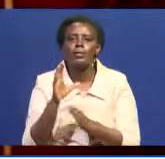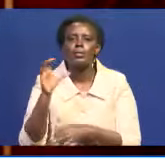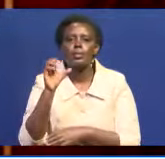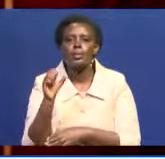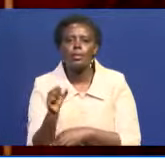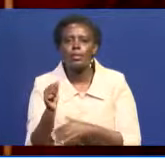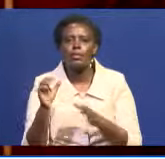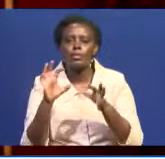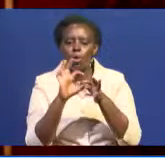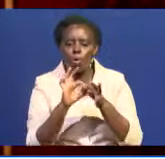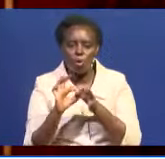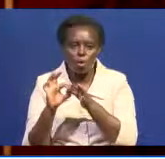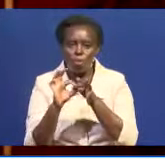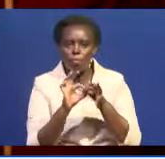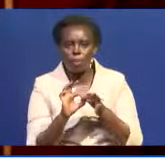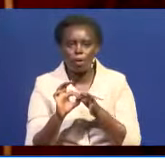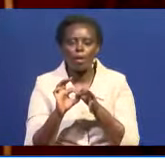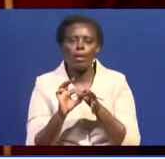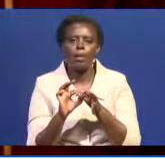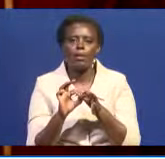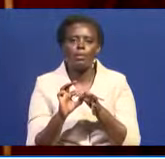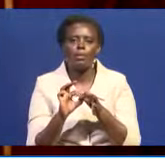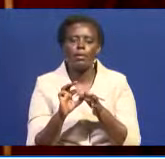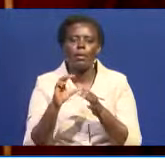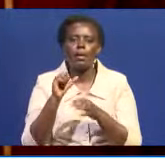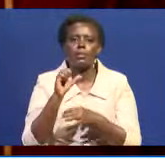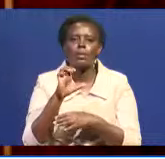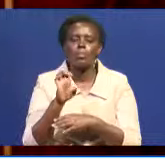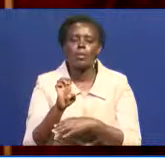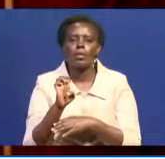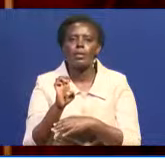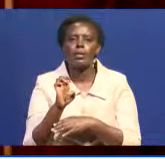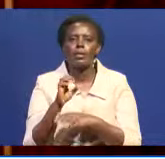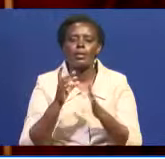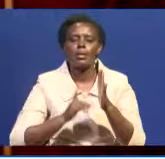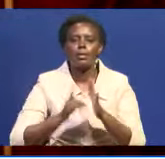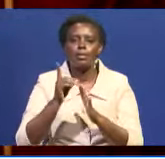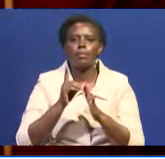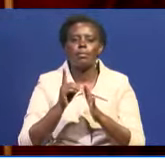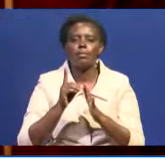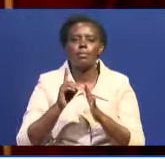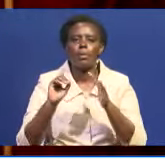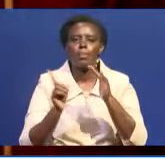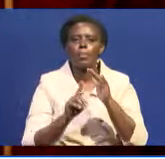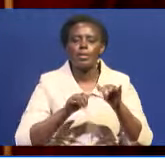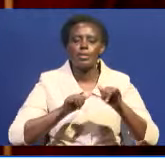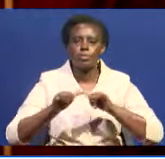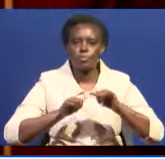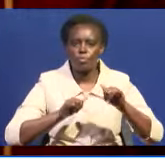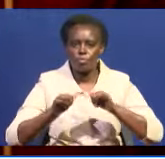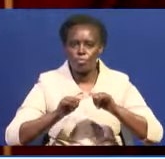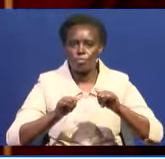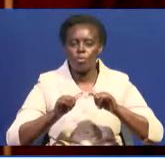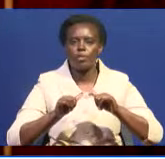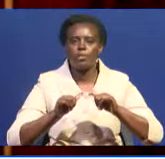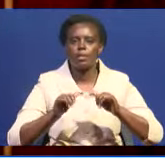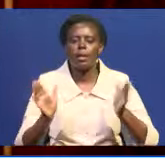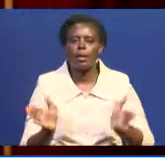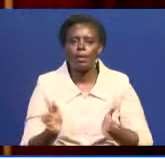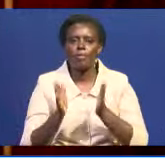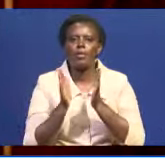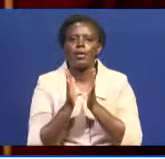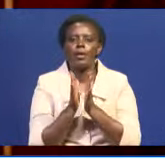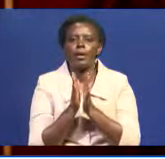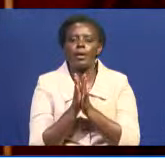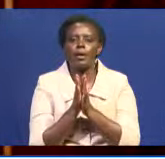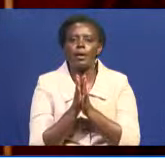CS Cooperatives, Micro, Small and Enterprise, MSMEs Development, the Foreign Minister of Foreign and Diaspora Affairs,